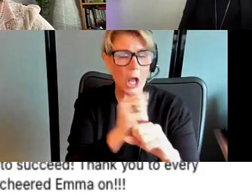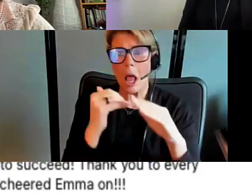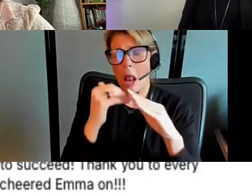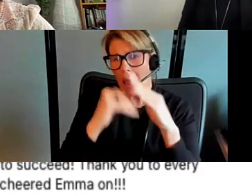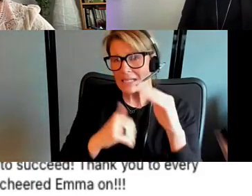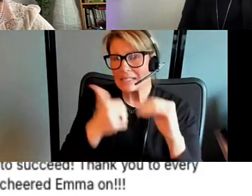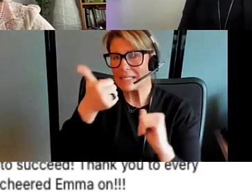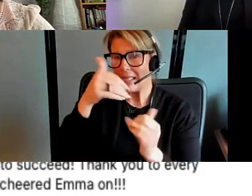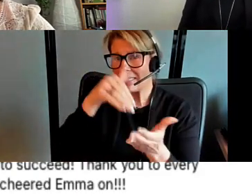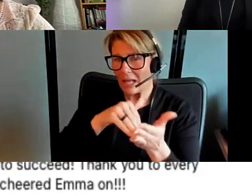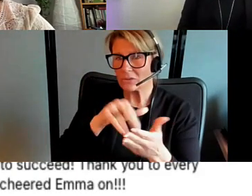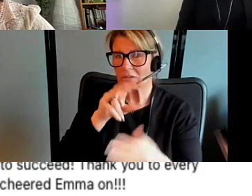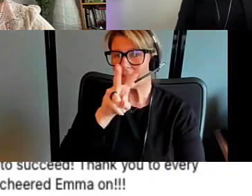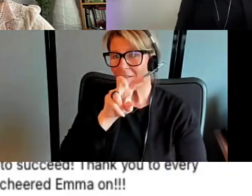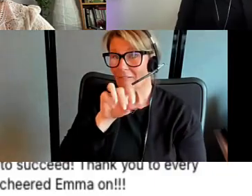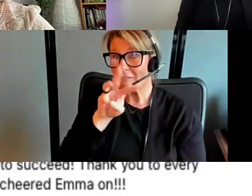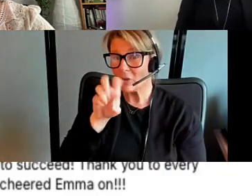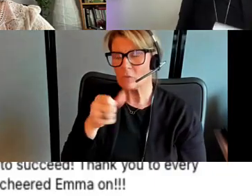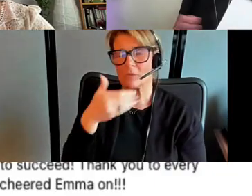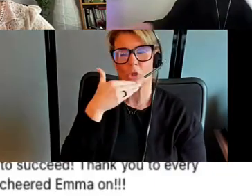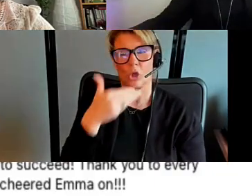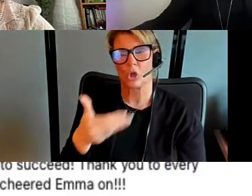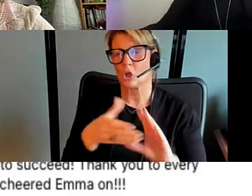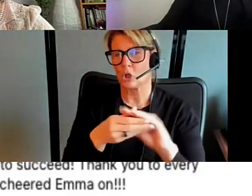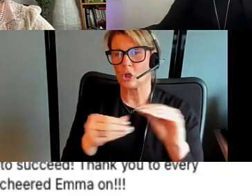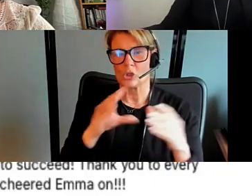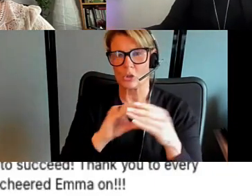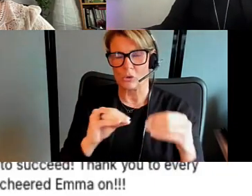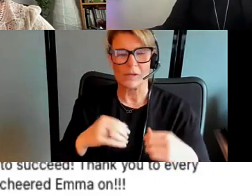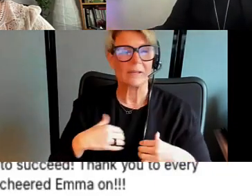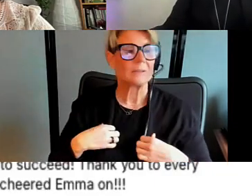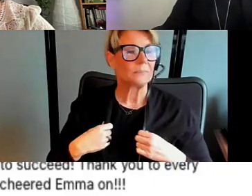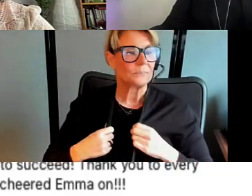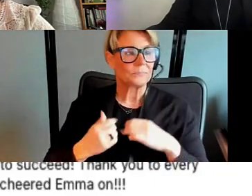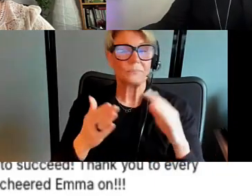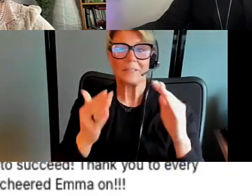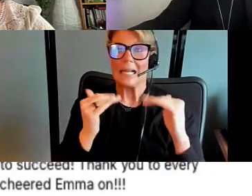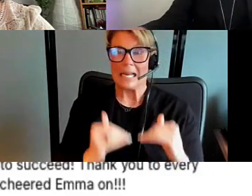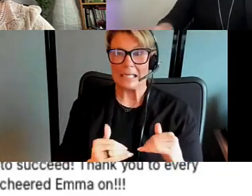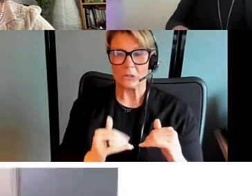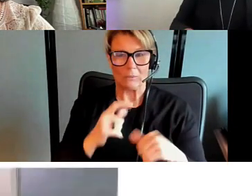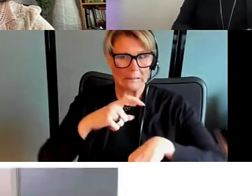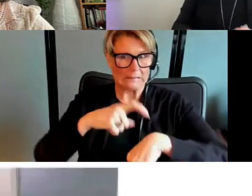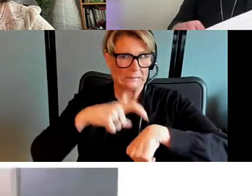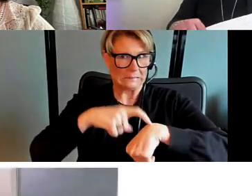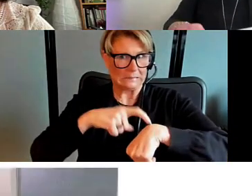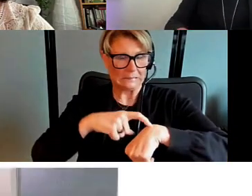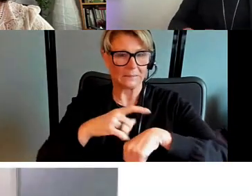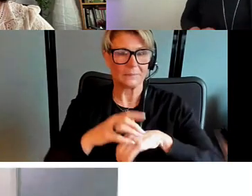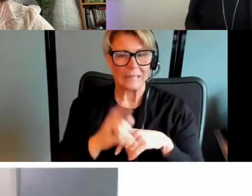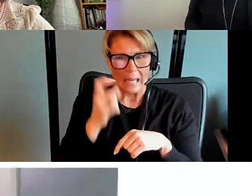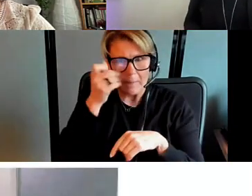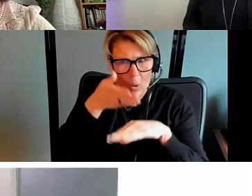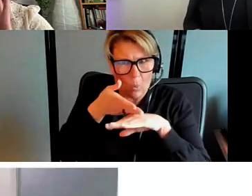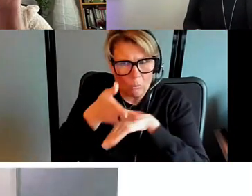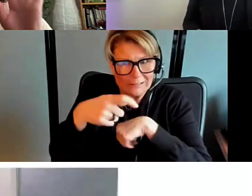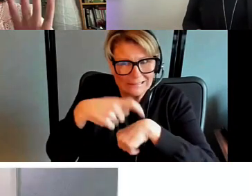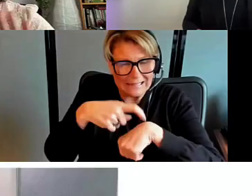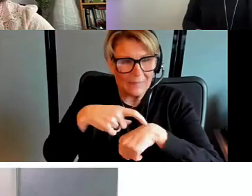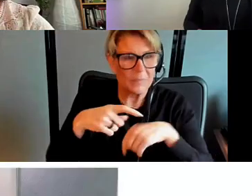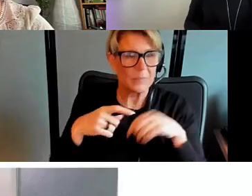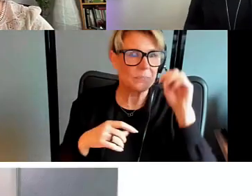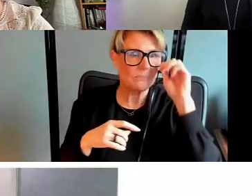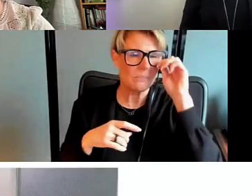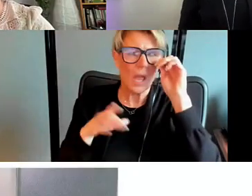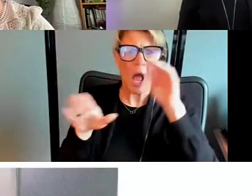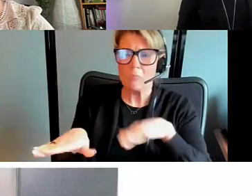it's a good story. And we'll go to the next one because I know I want to honor the time. I'm a little bit over, but we're No, almost take done. your time.